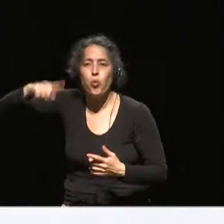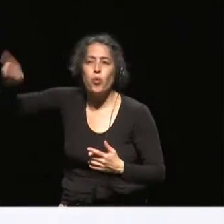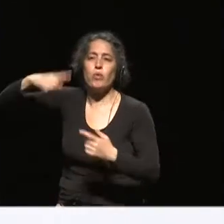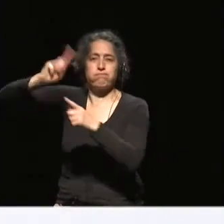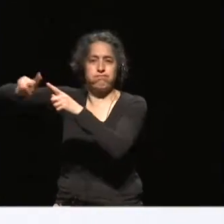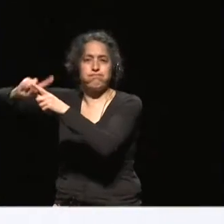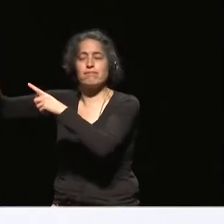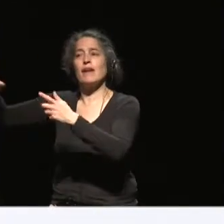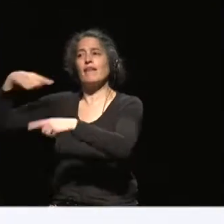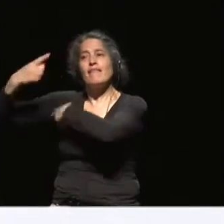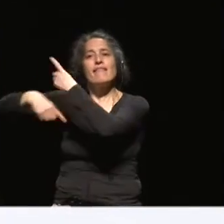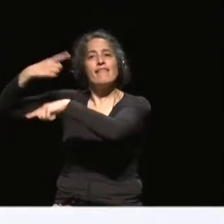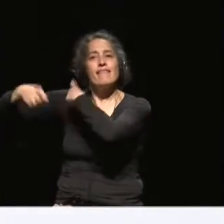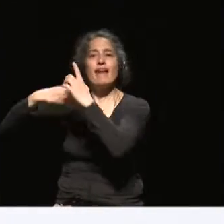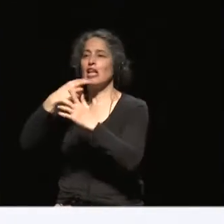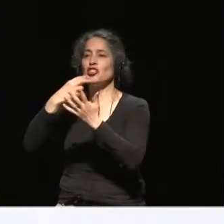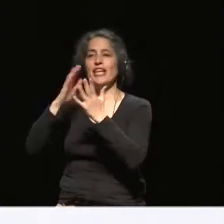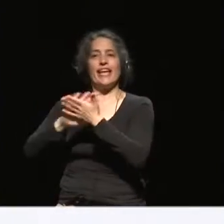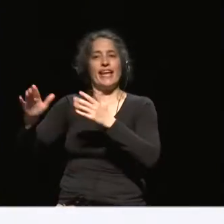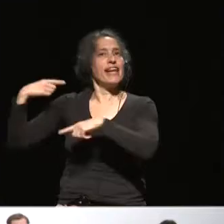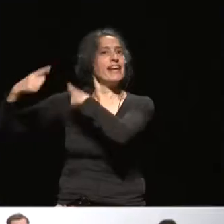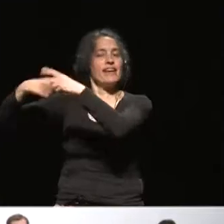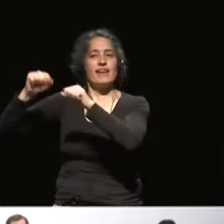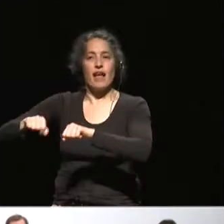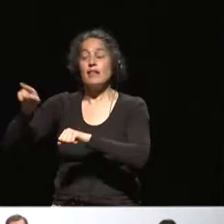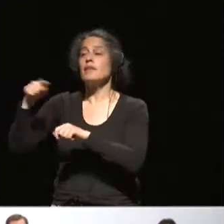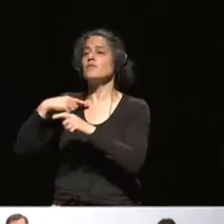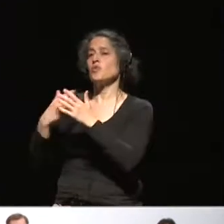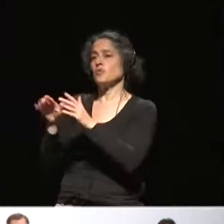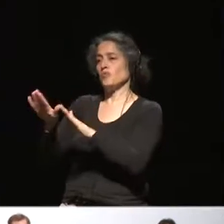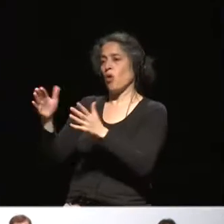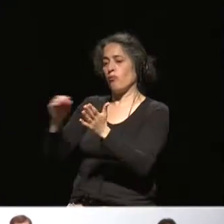in this regards, of course, adequately to our possibilities and